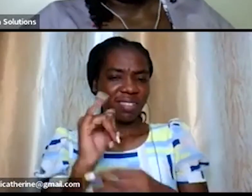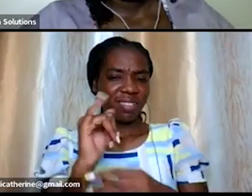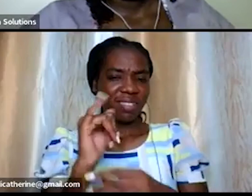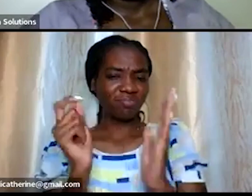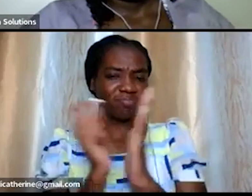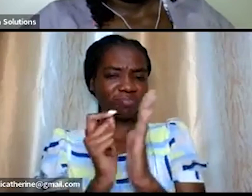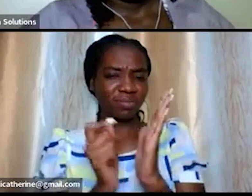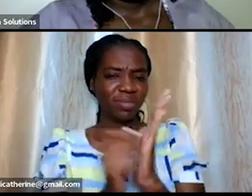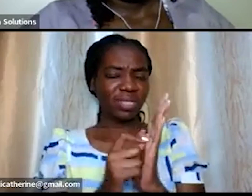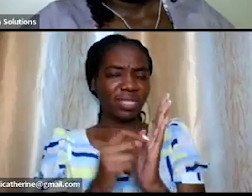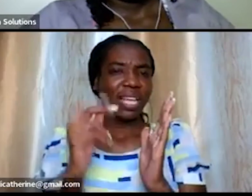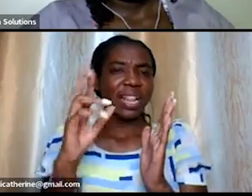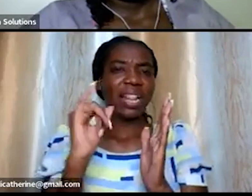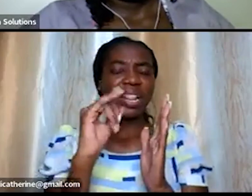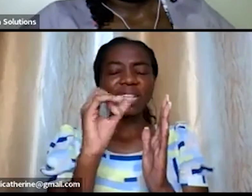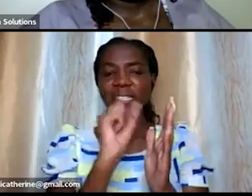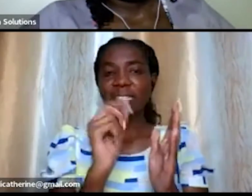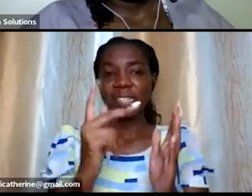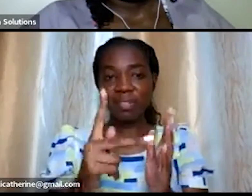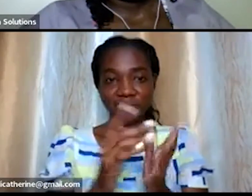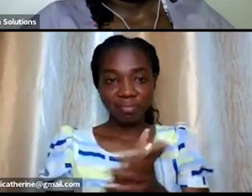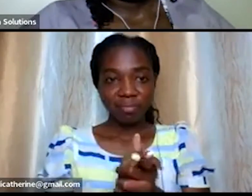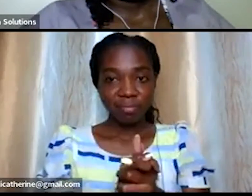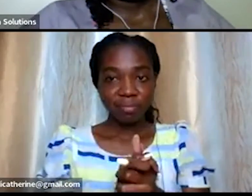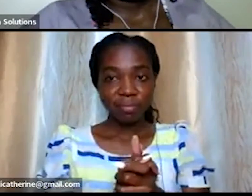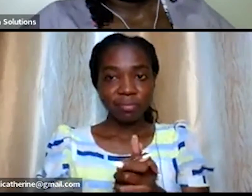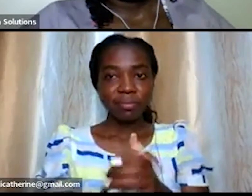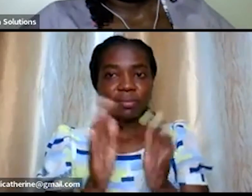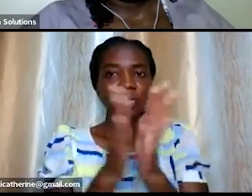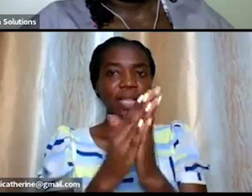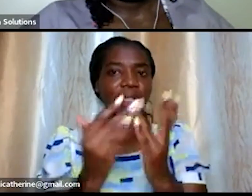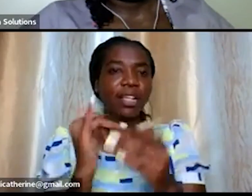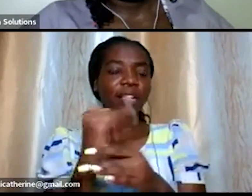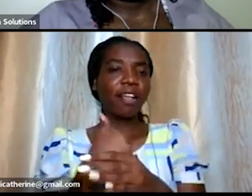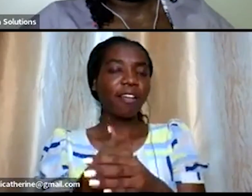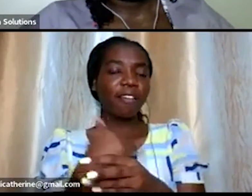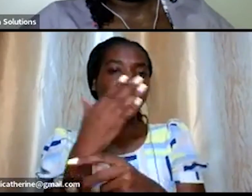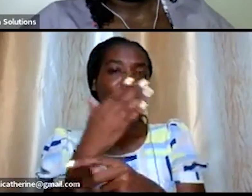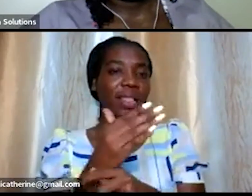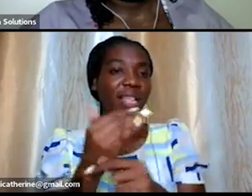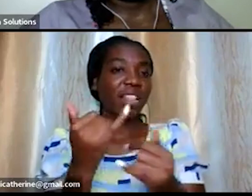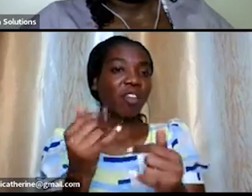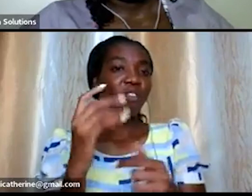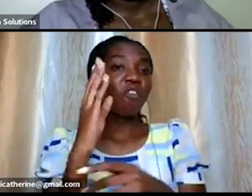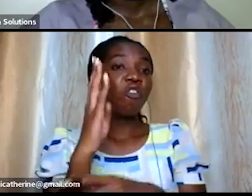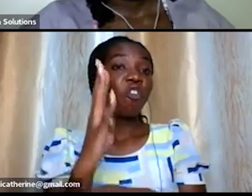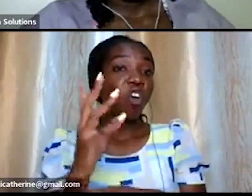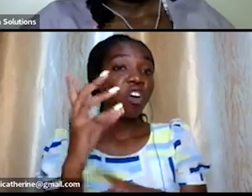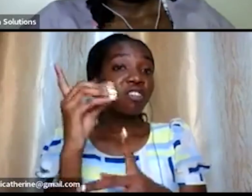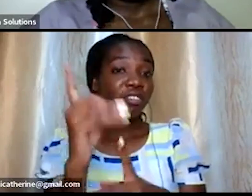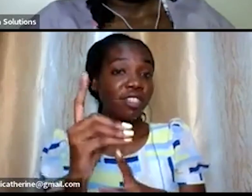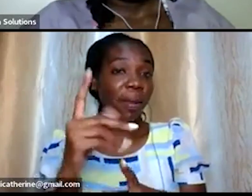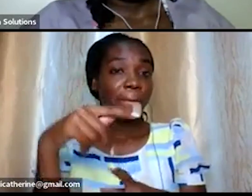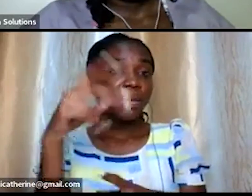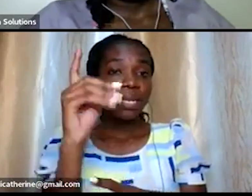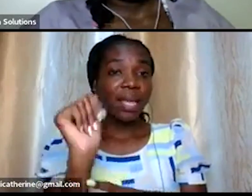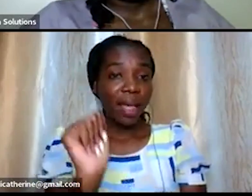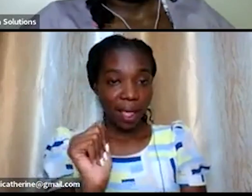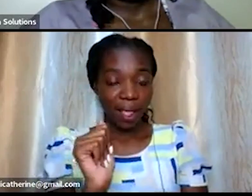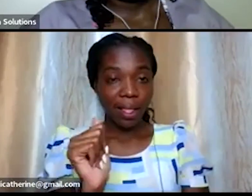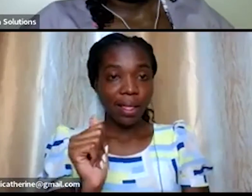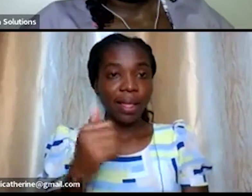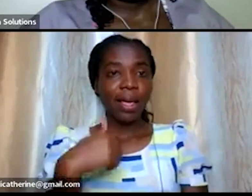DISC, you know, Spark Sync, Clarity 4D, PDA, all these